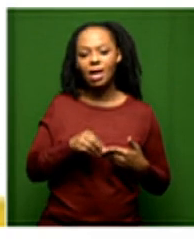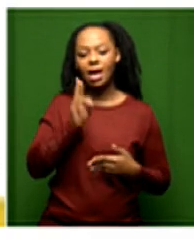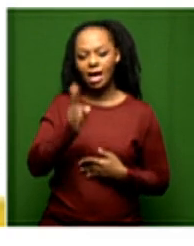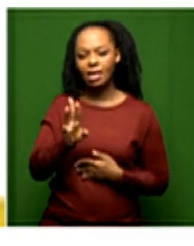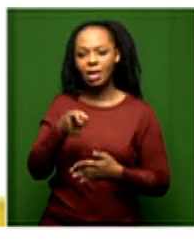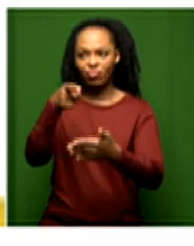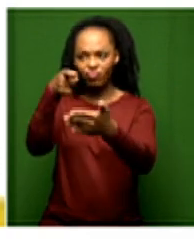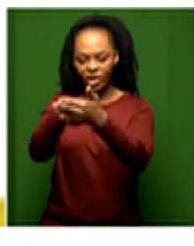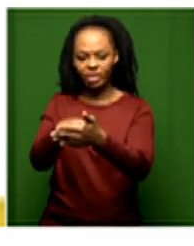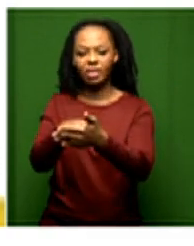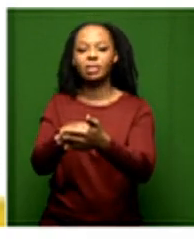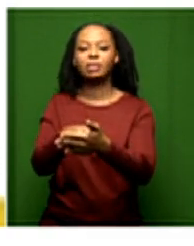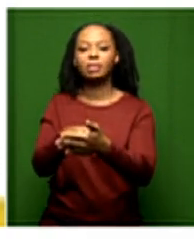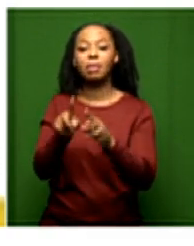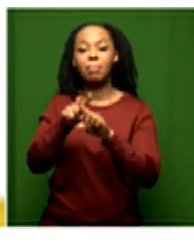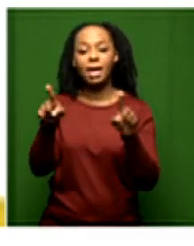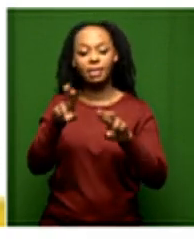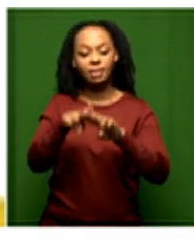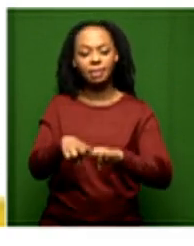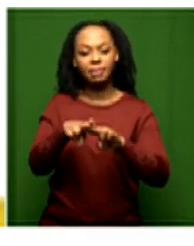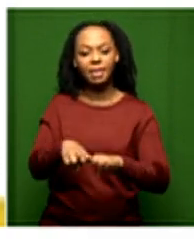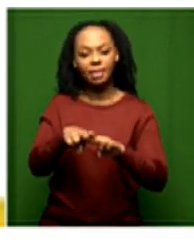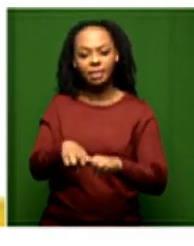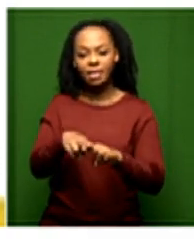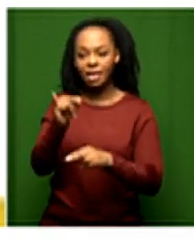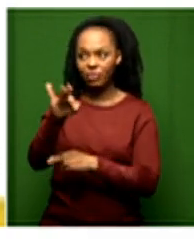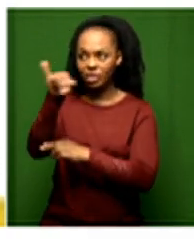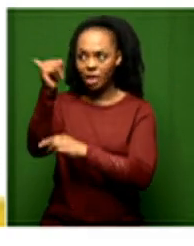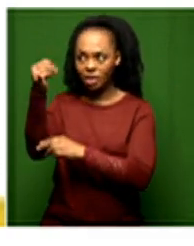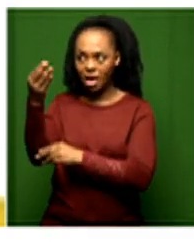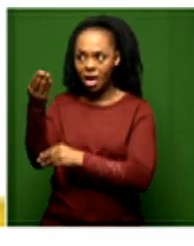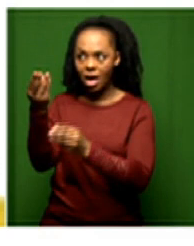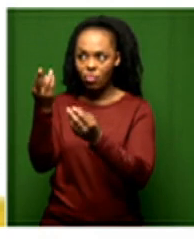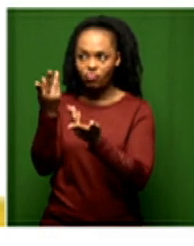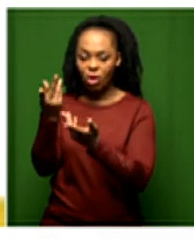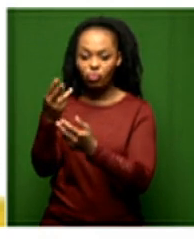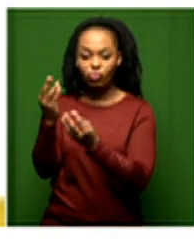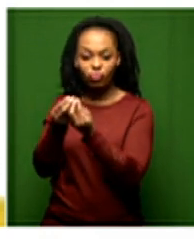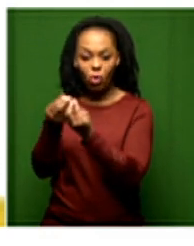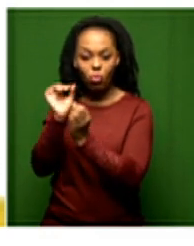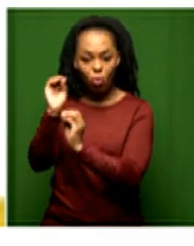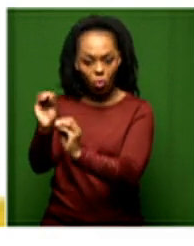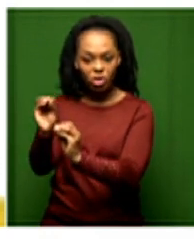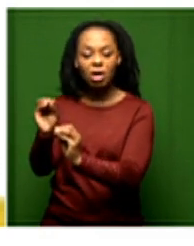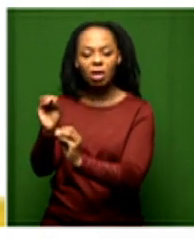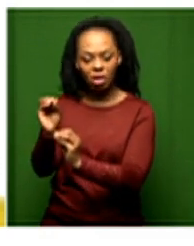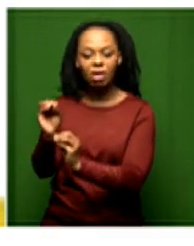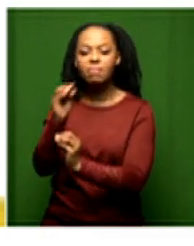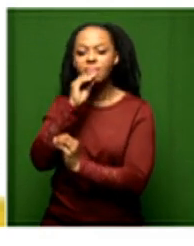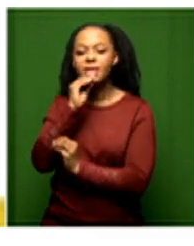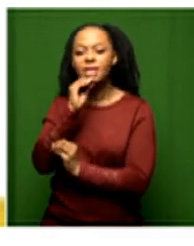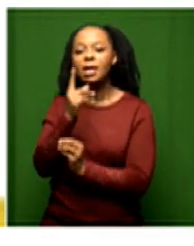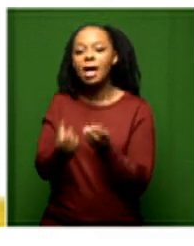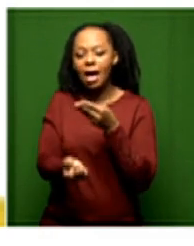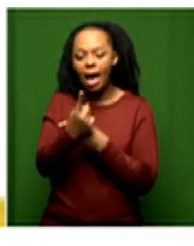depending on the availability of stock with J&J. But at the moment, the rollout will be happening in